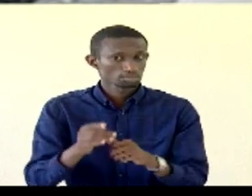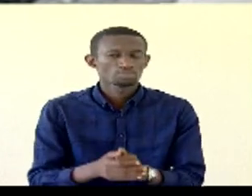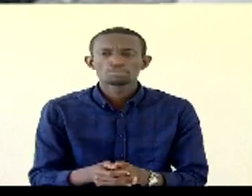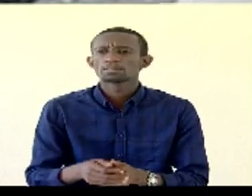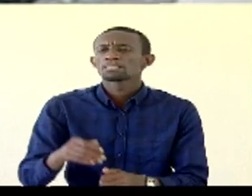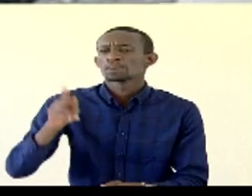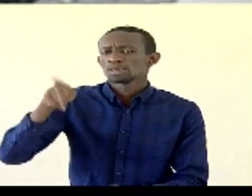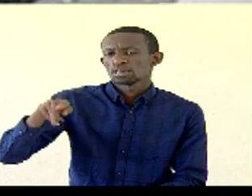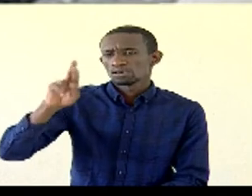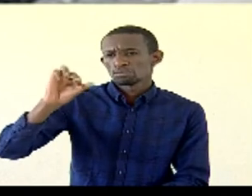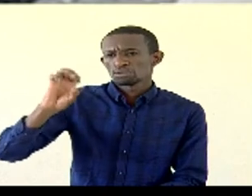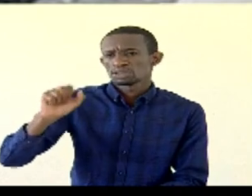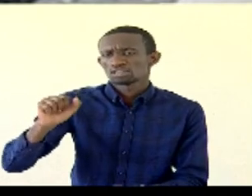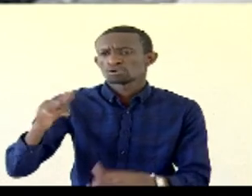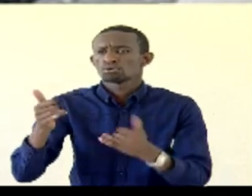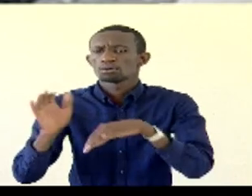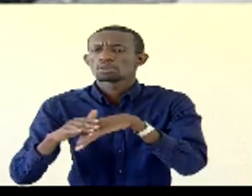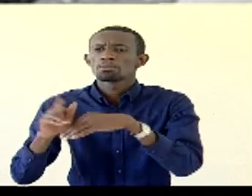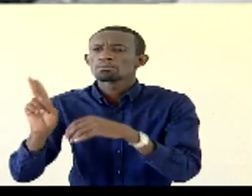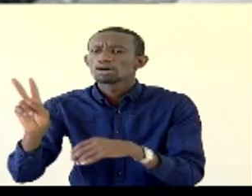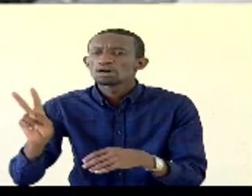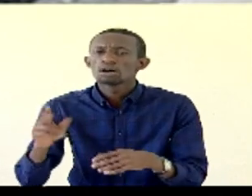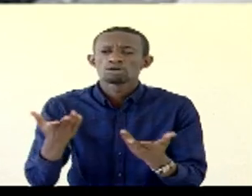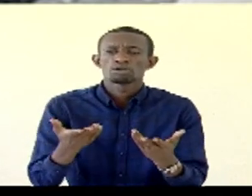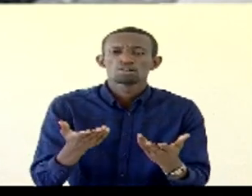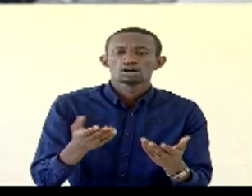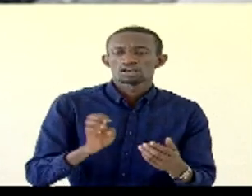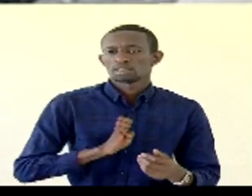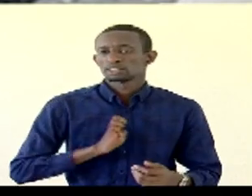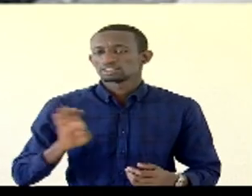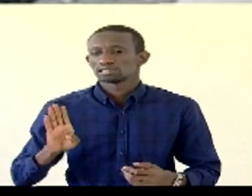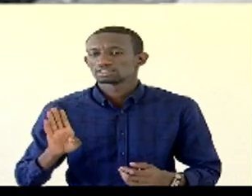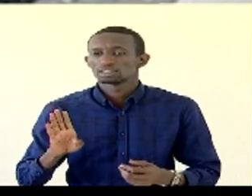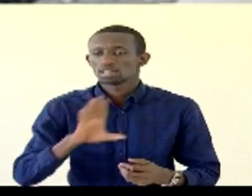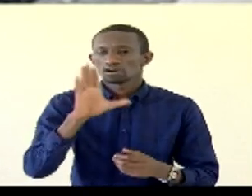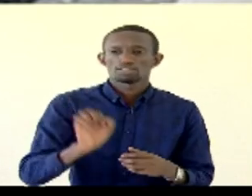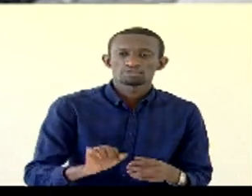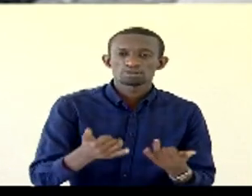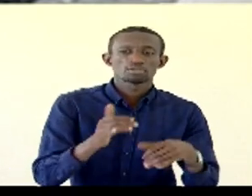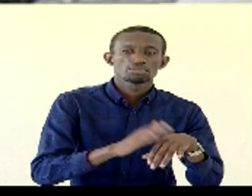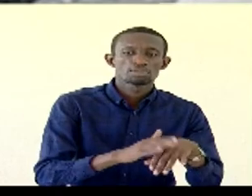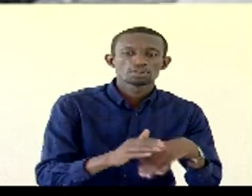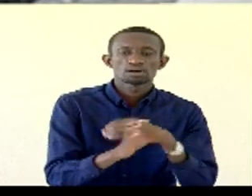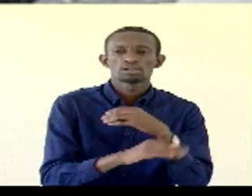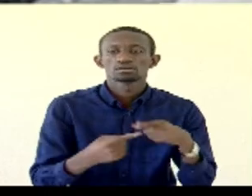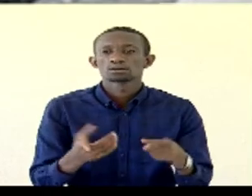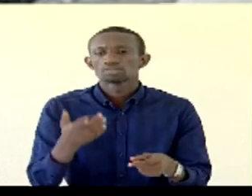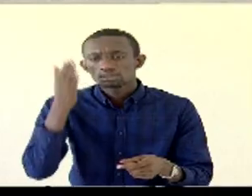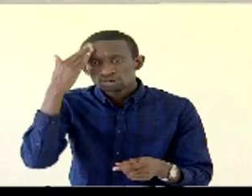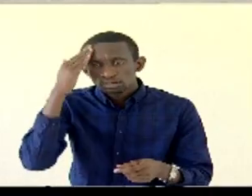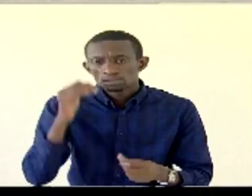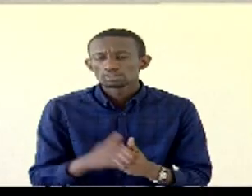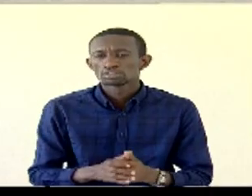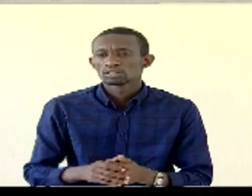Premier League, and here in South Africa and other countries, we actually have linesman left, linesman right, referee in the middle. Champions League, no joke,